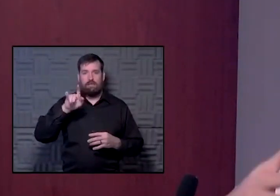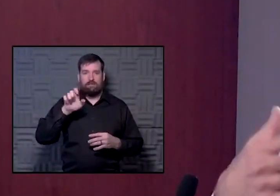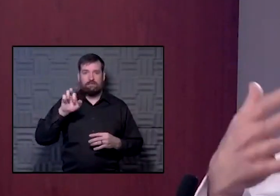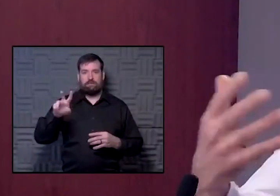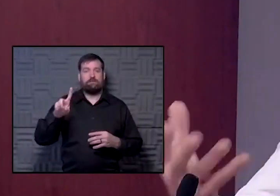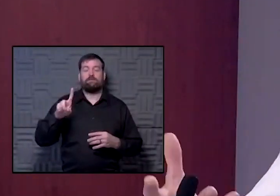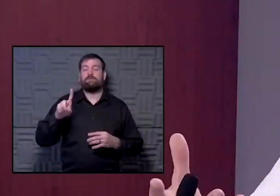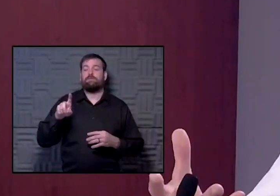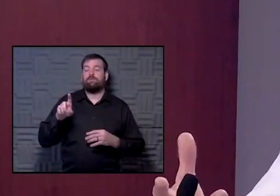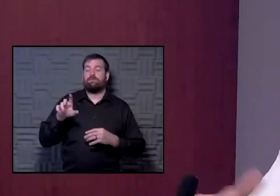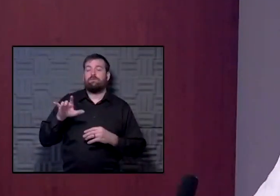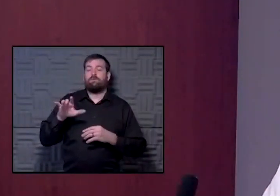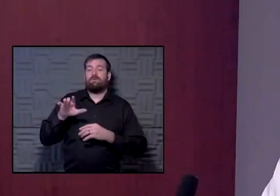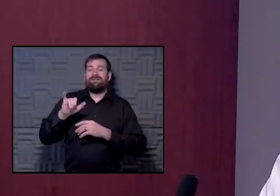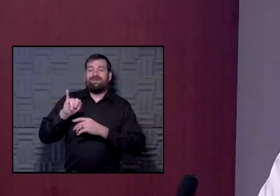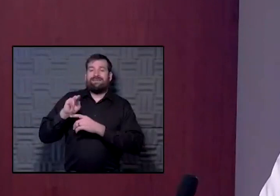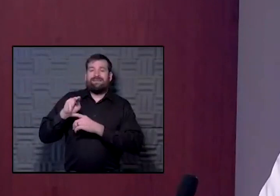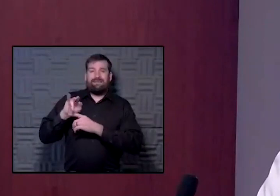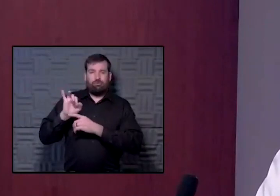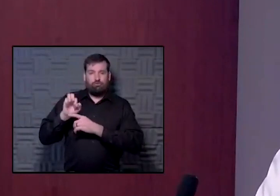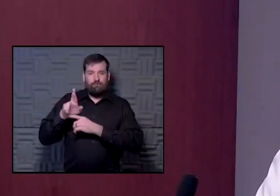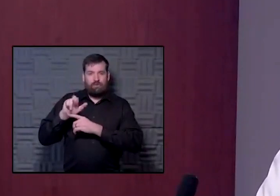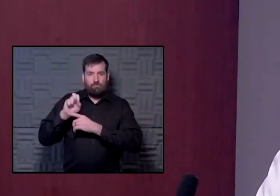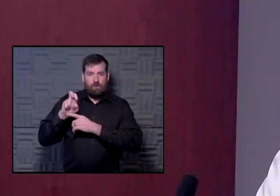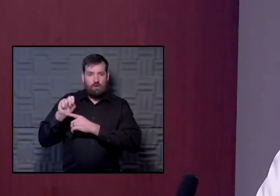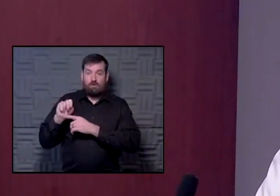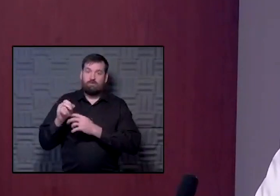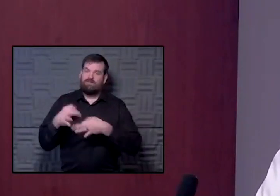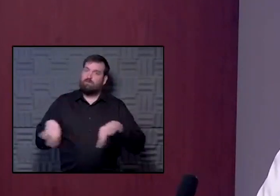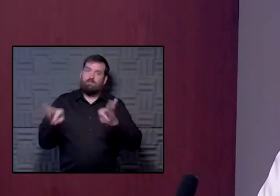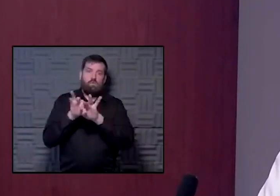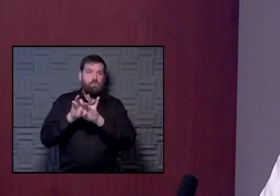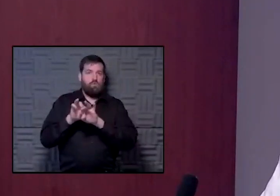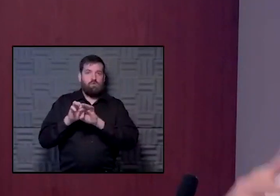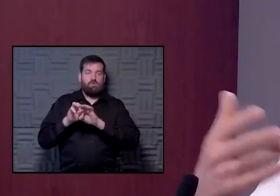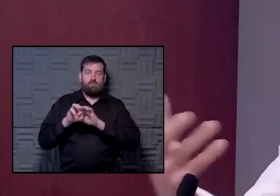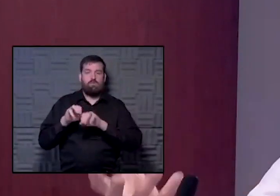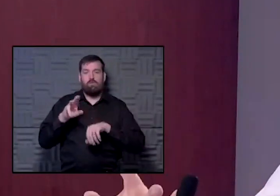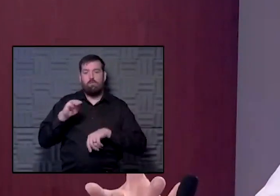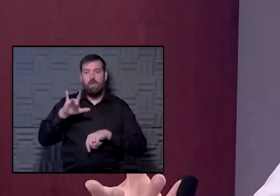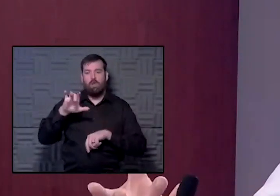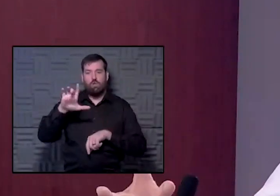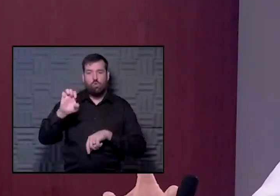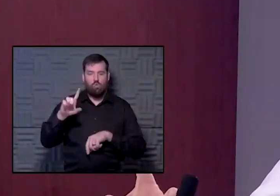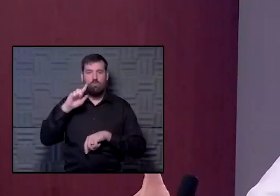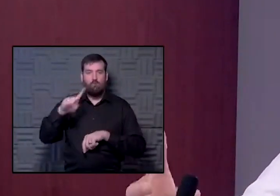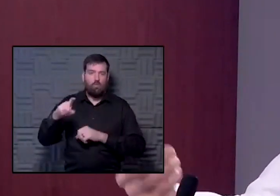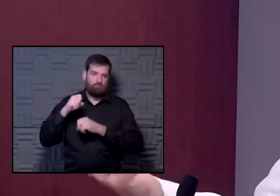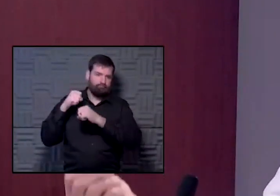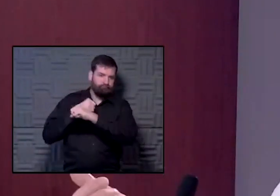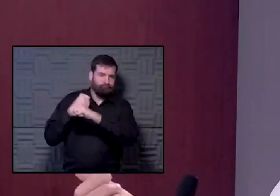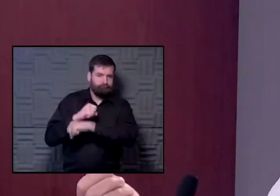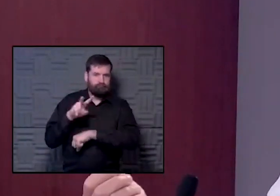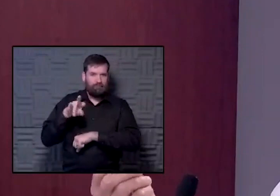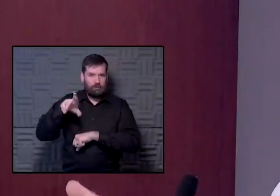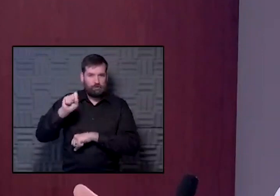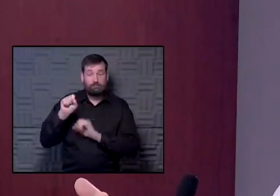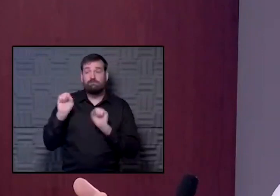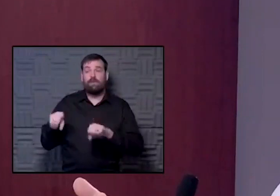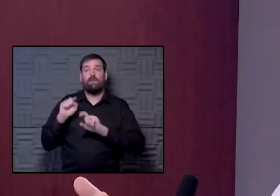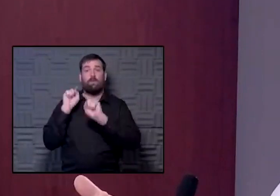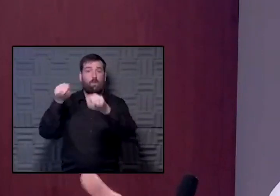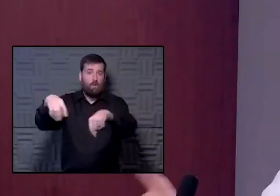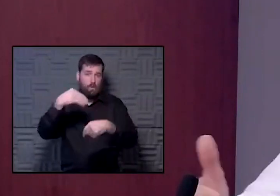interferon, which is a molecule we know is important to fight off viruses. You could get a nebulized treatment, go home, take